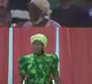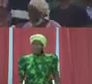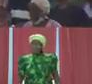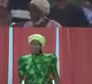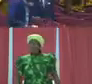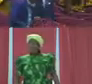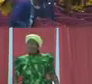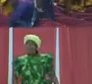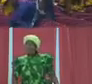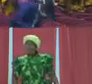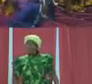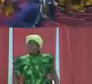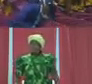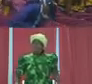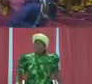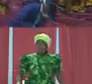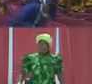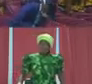speedily,